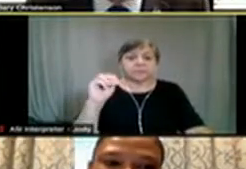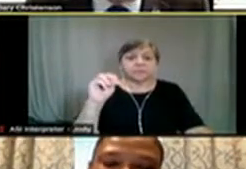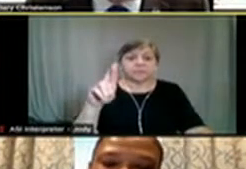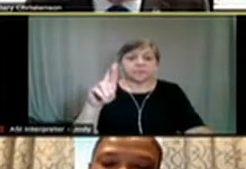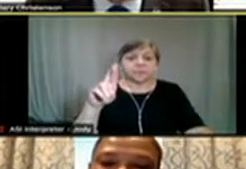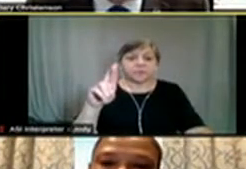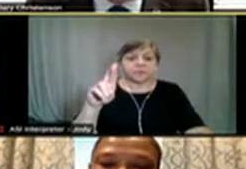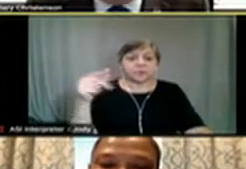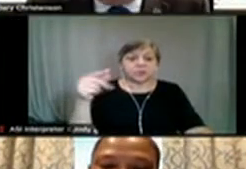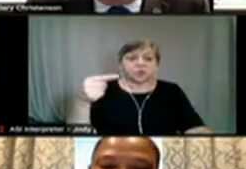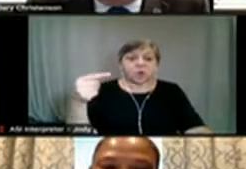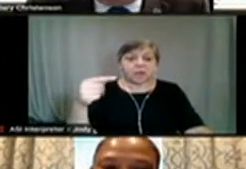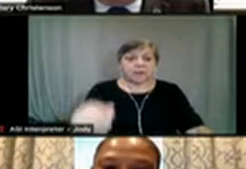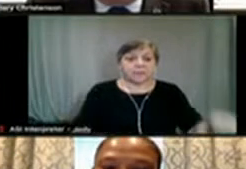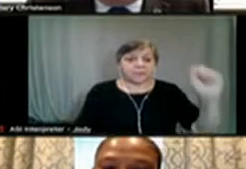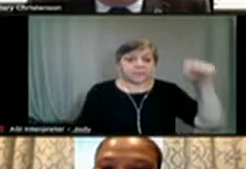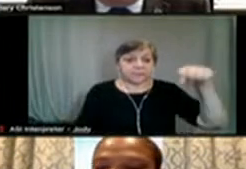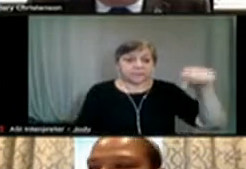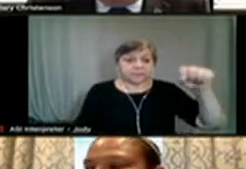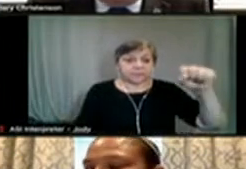Mr. Gray. Yes.